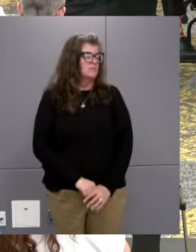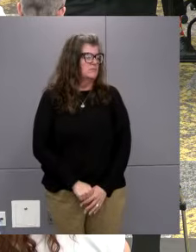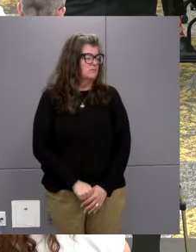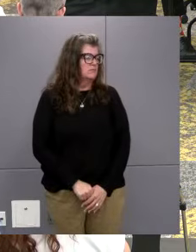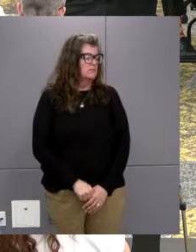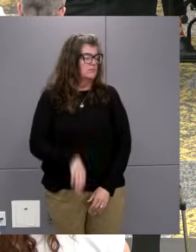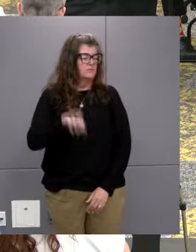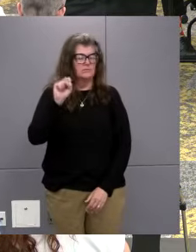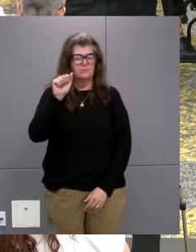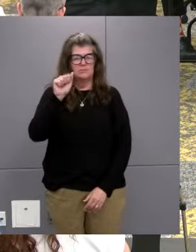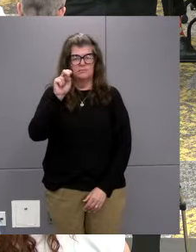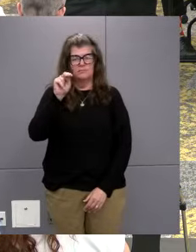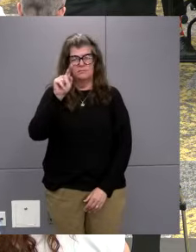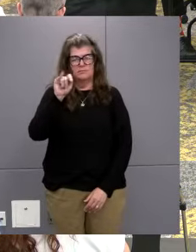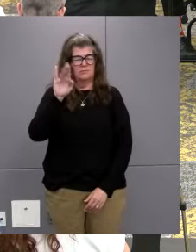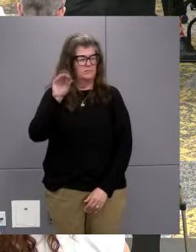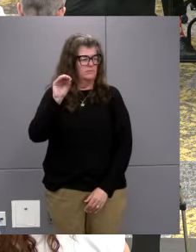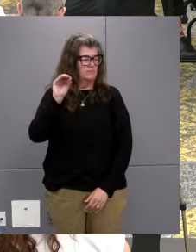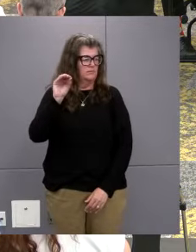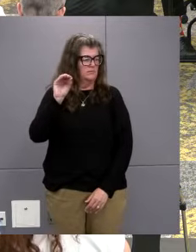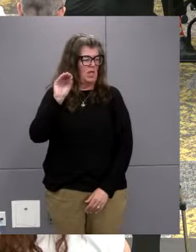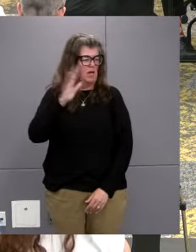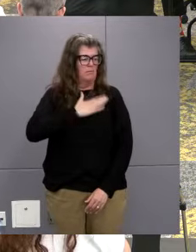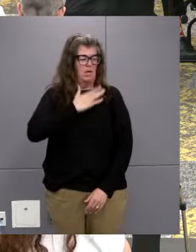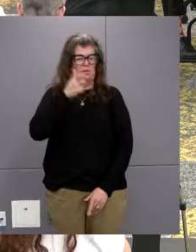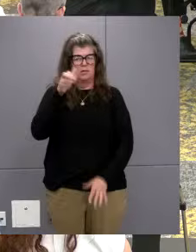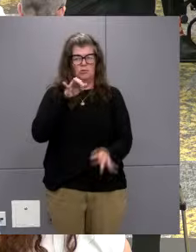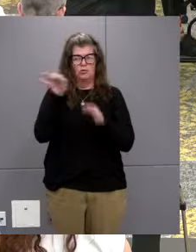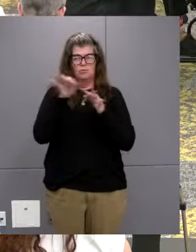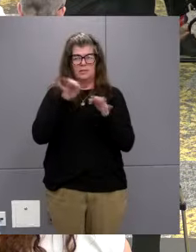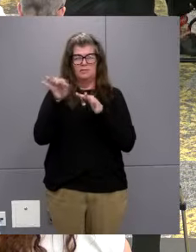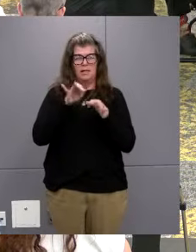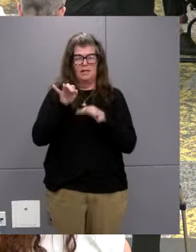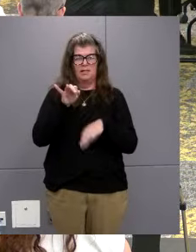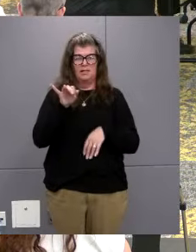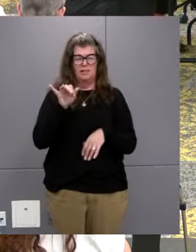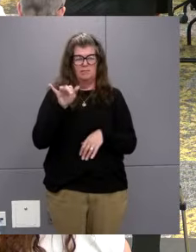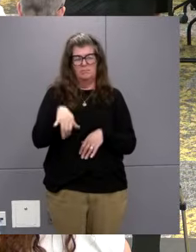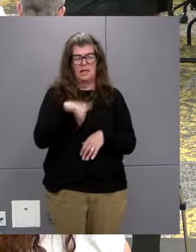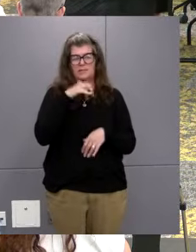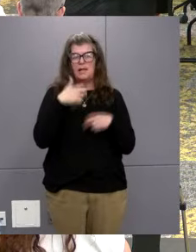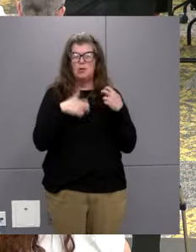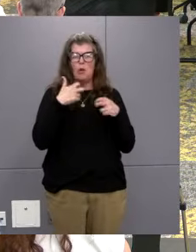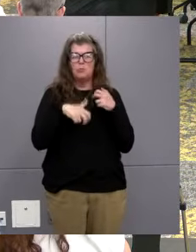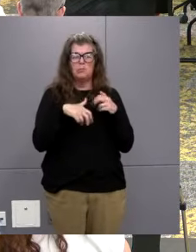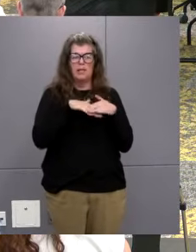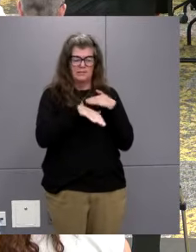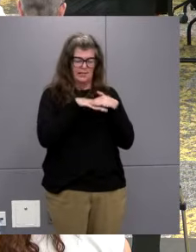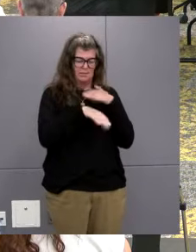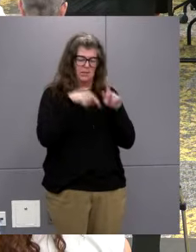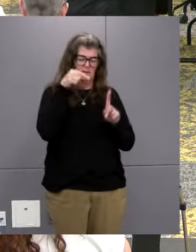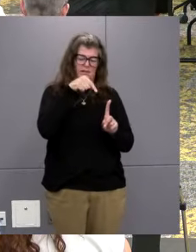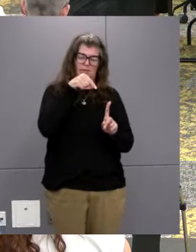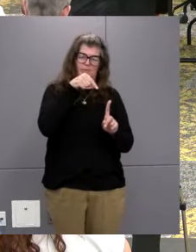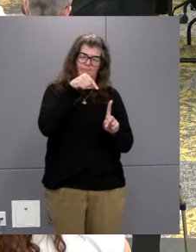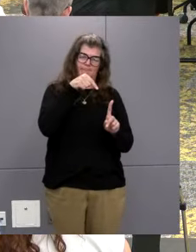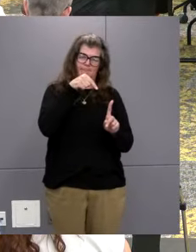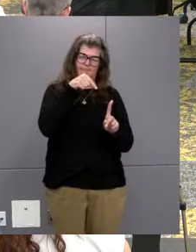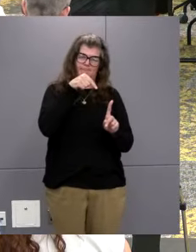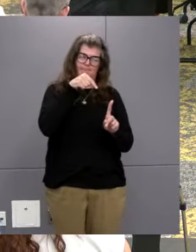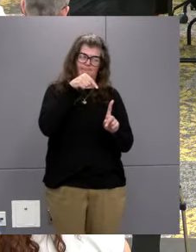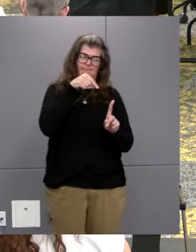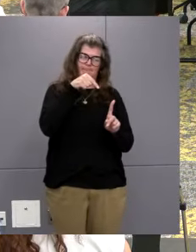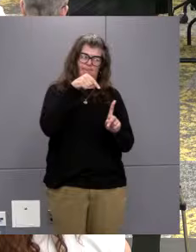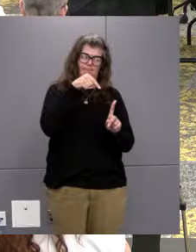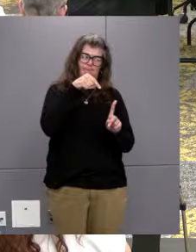Yeah, I'm glad you explained some of that, but I don't think that was the issue with it. I think it was accessibility, which is a thing that we preach here, that this